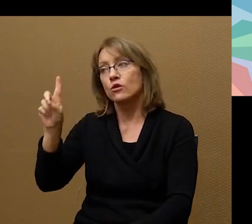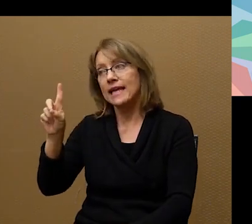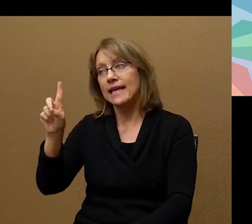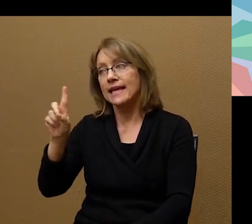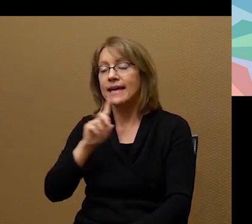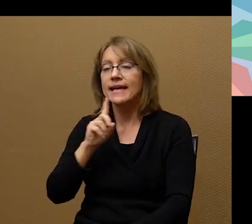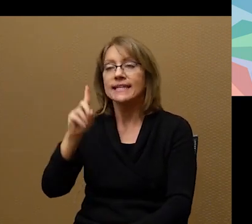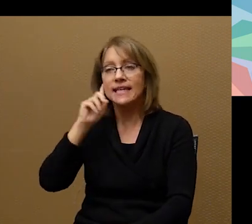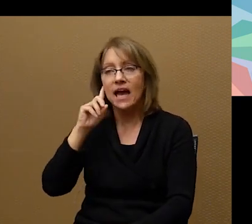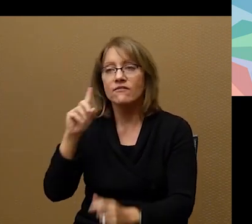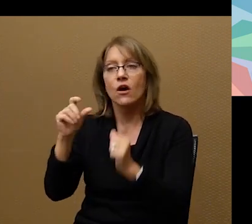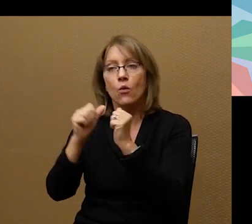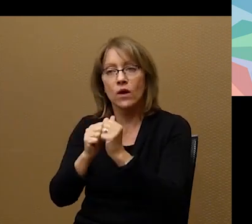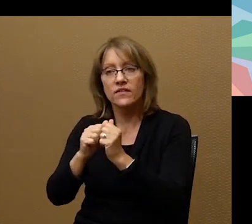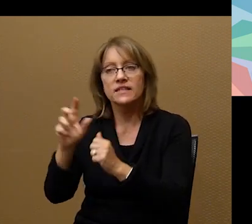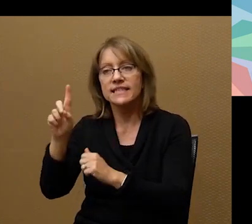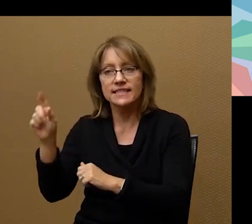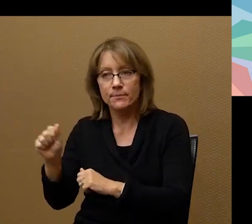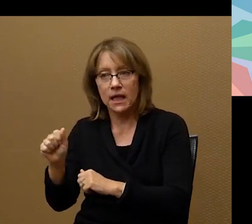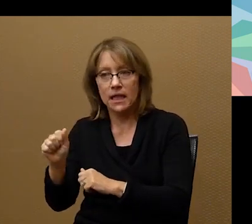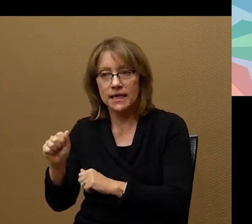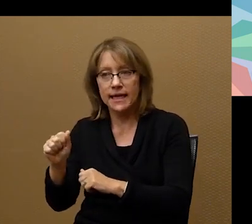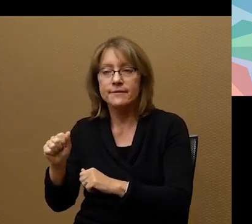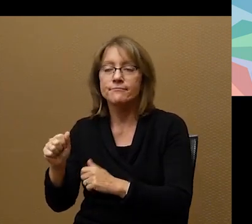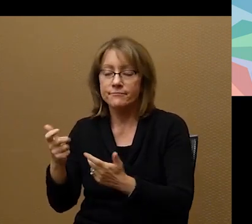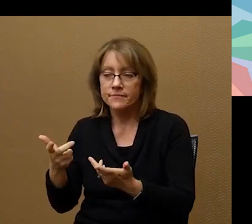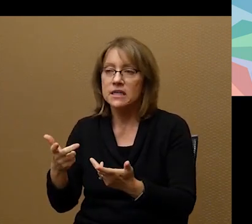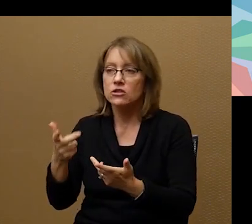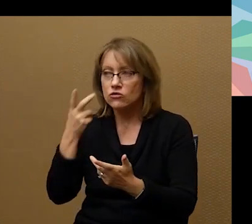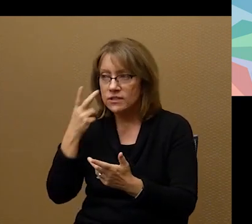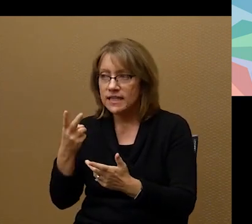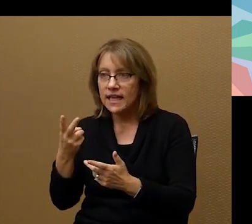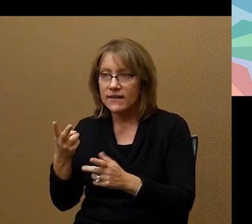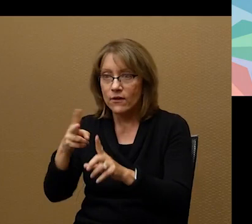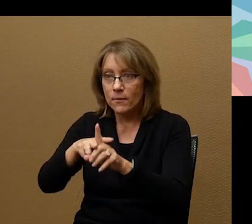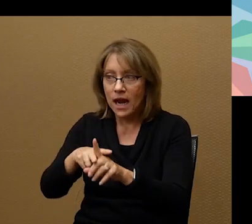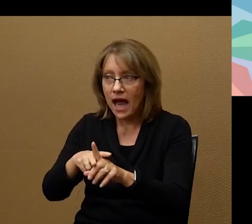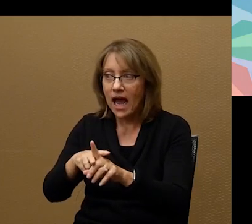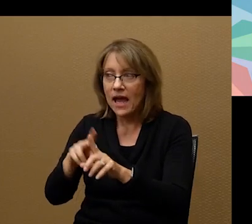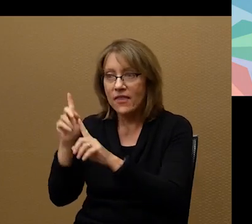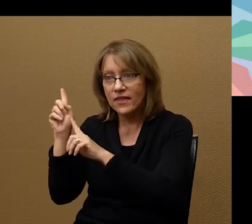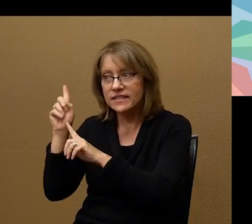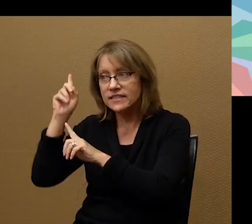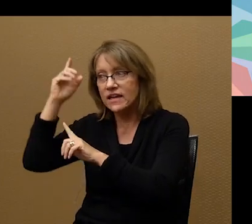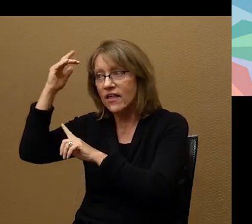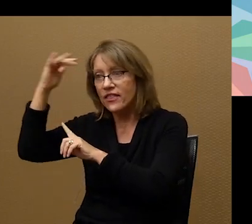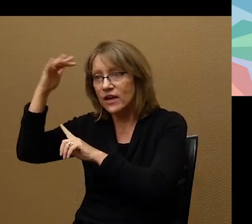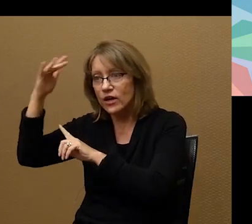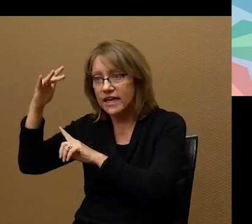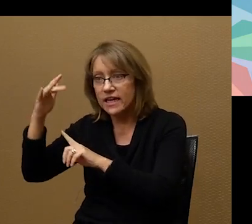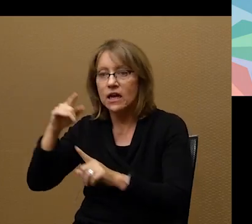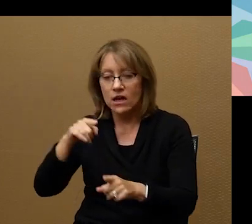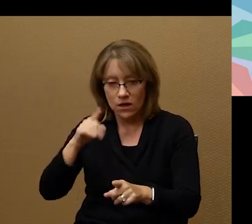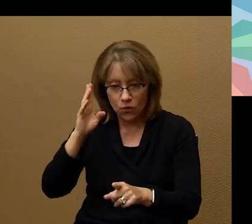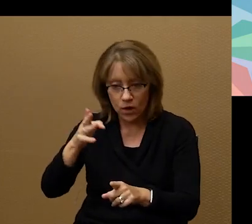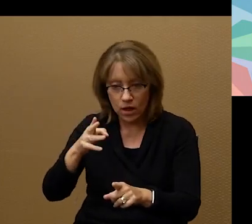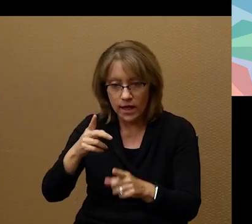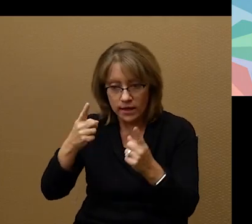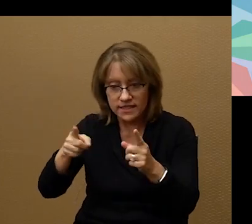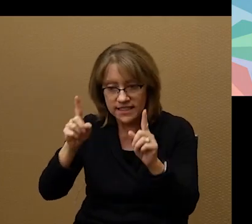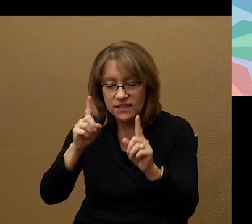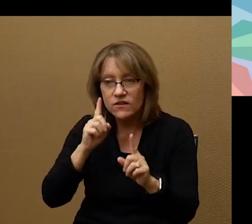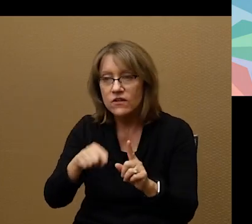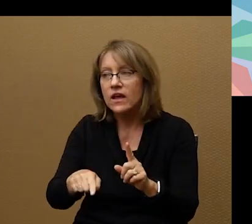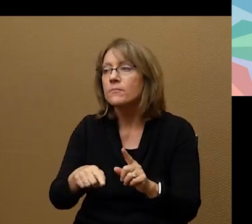if a lot of these things will carry over and be successful with these children. So the goals of structured teaching is